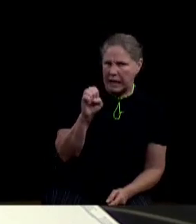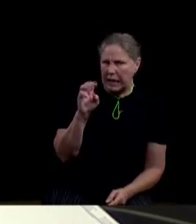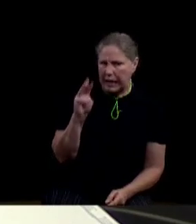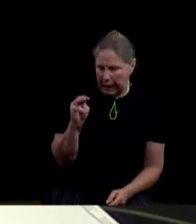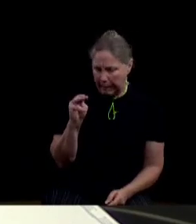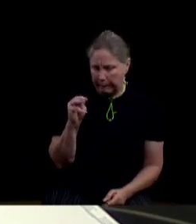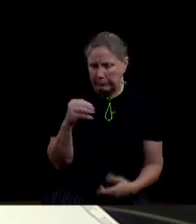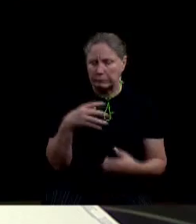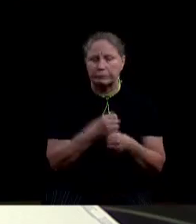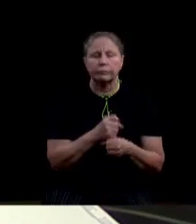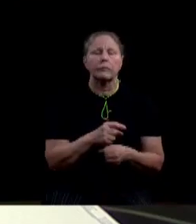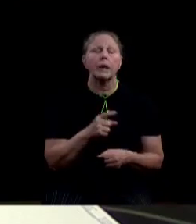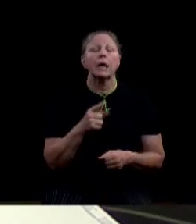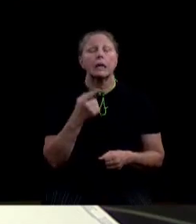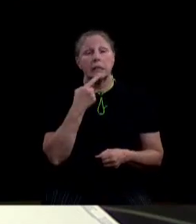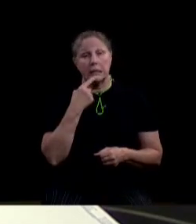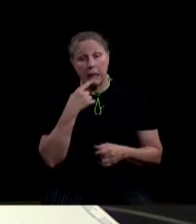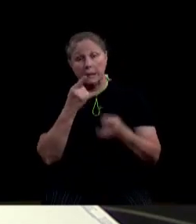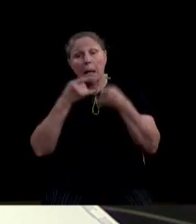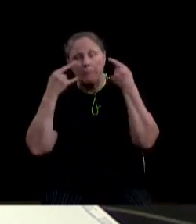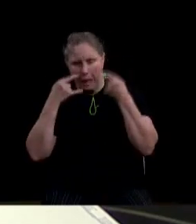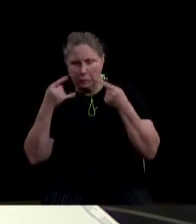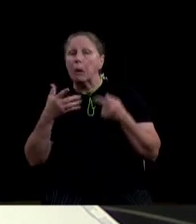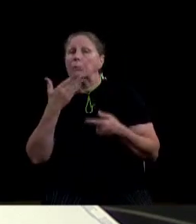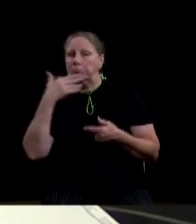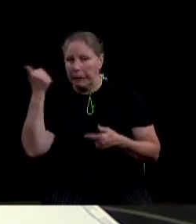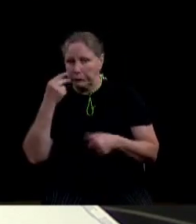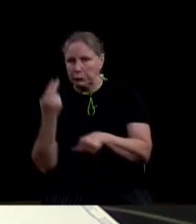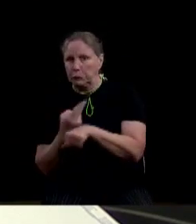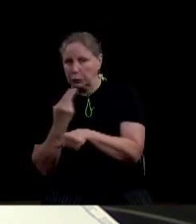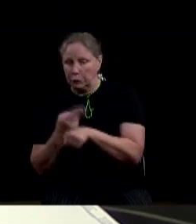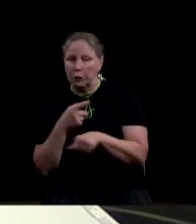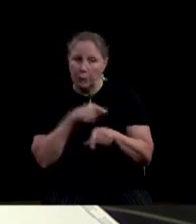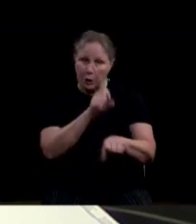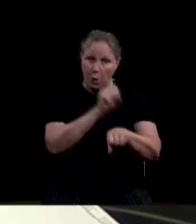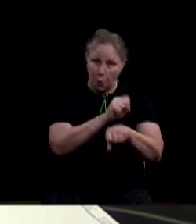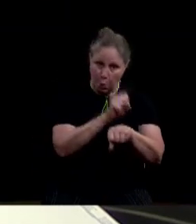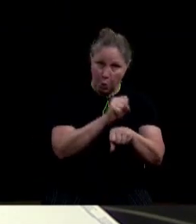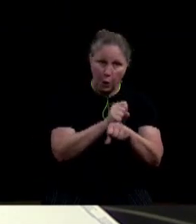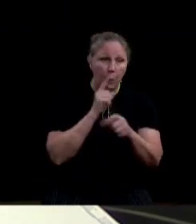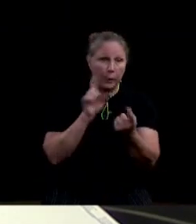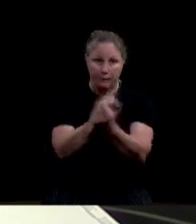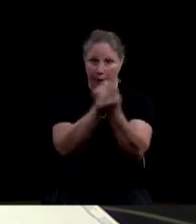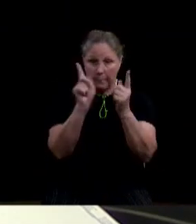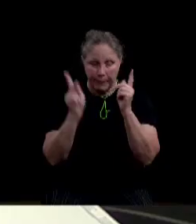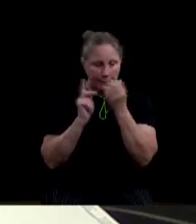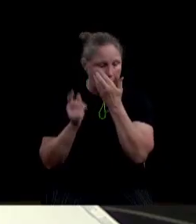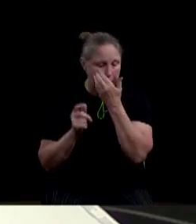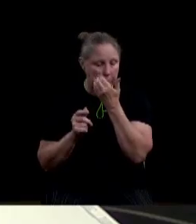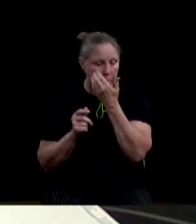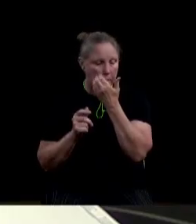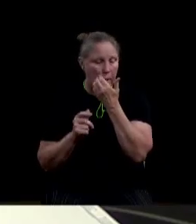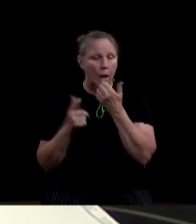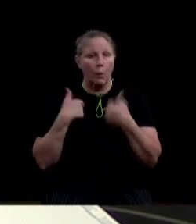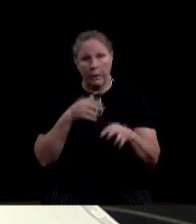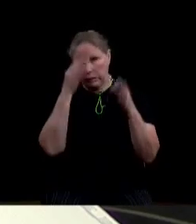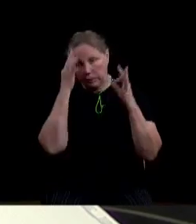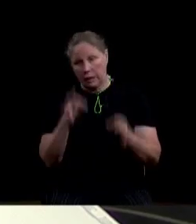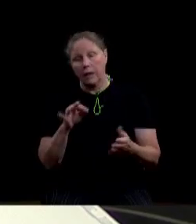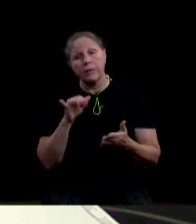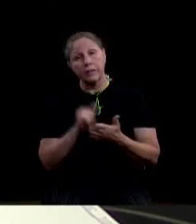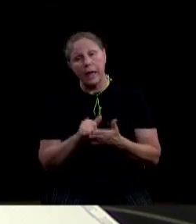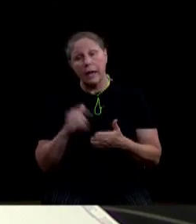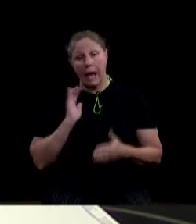coverings in workplaces dealing with the public, be it resolved that the Board of Directors of the McLennan County